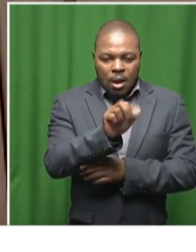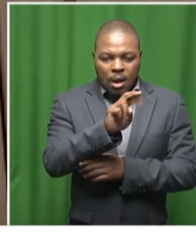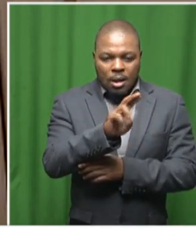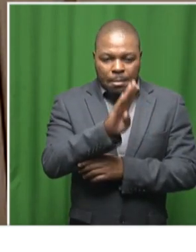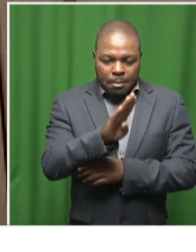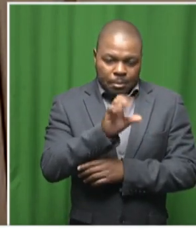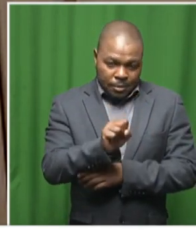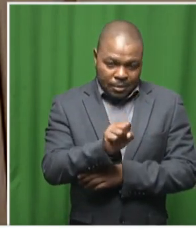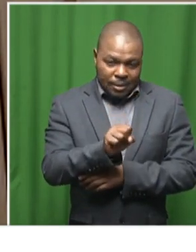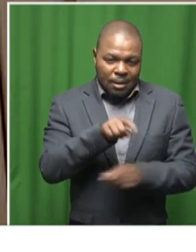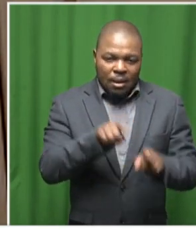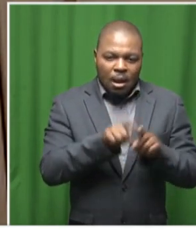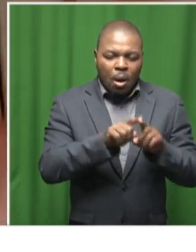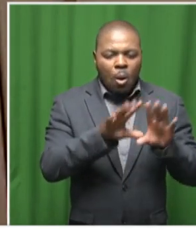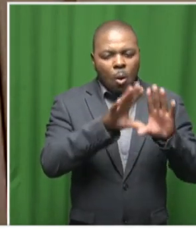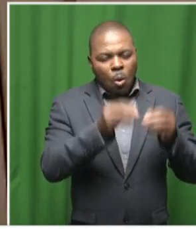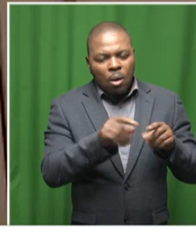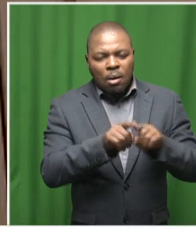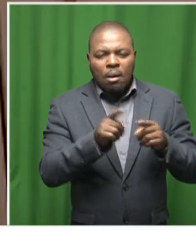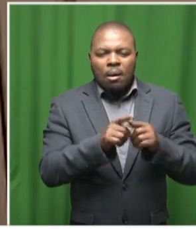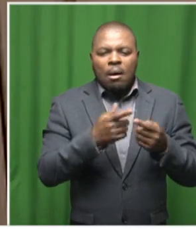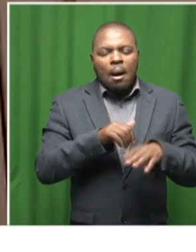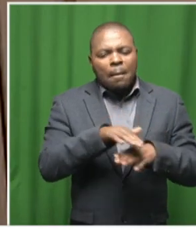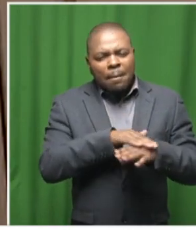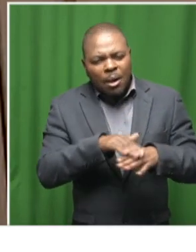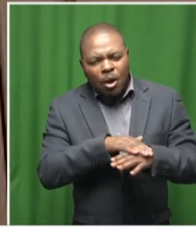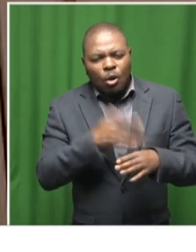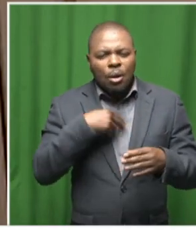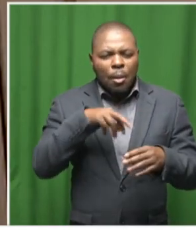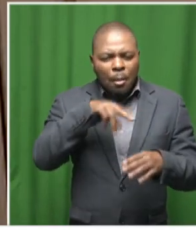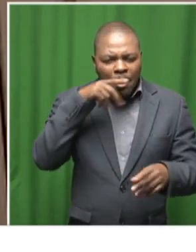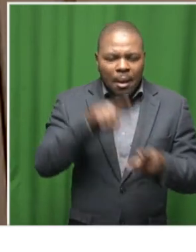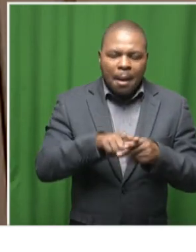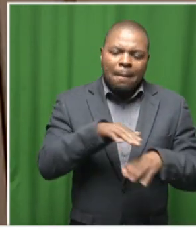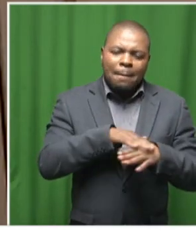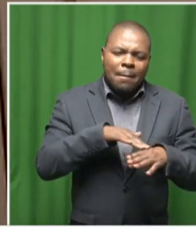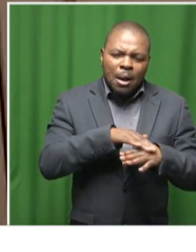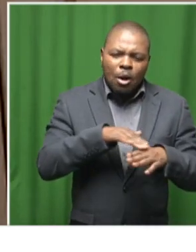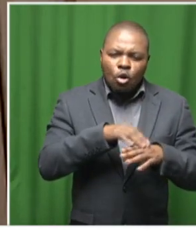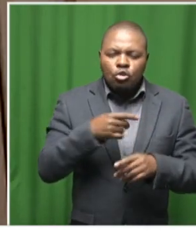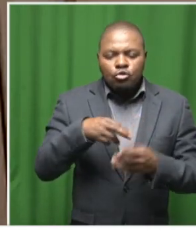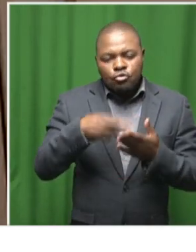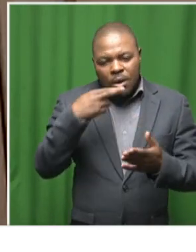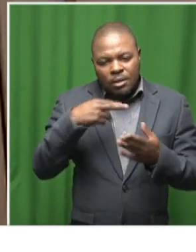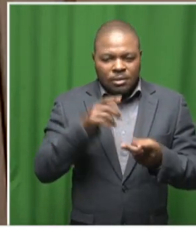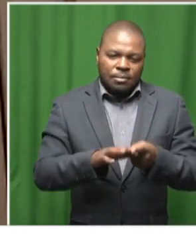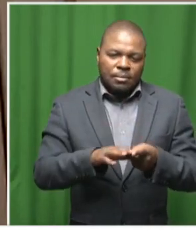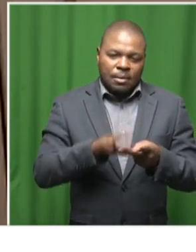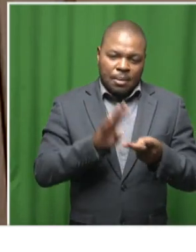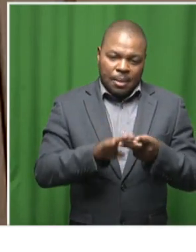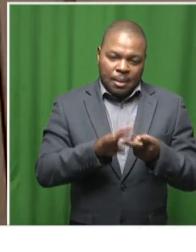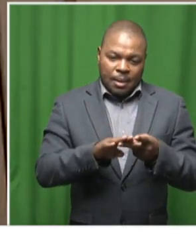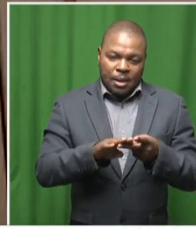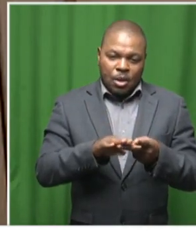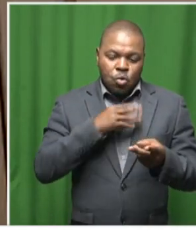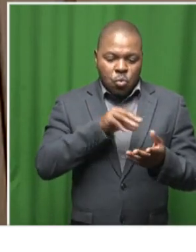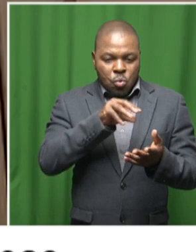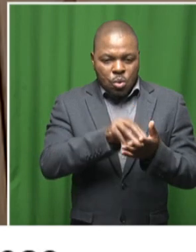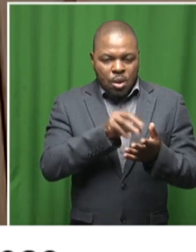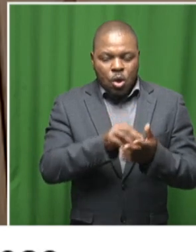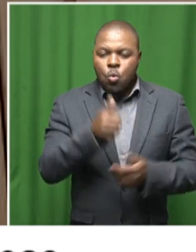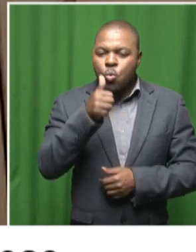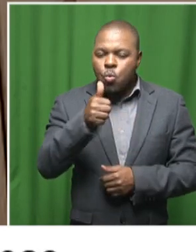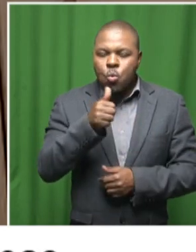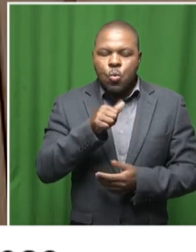the one which are the whole foods, your brown pastas, your brown rices and all of that, and your protein, right? And then you've got the good